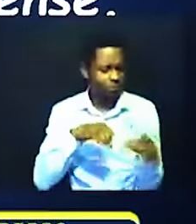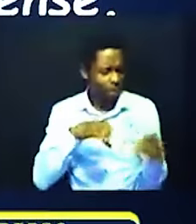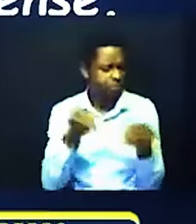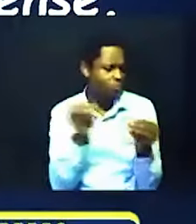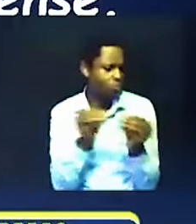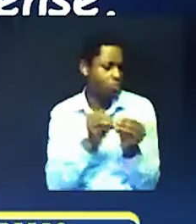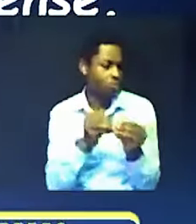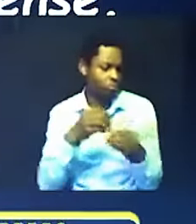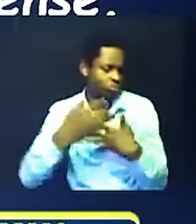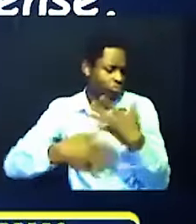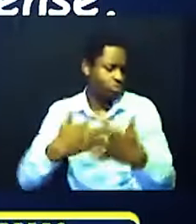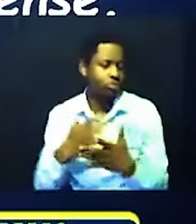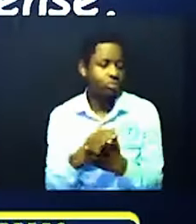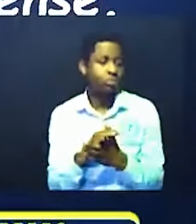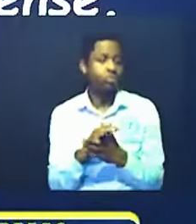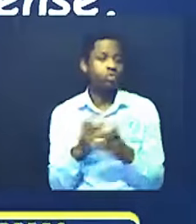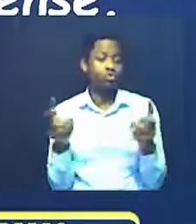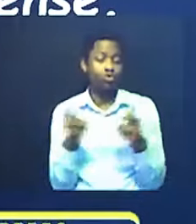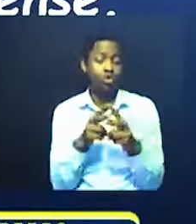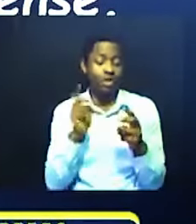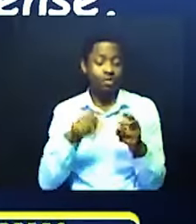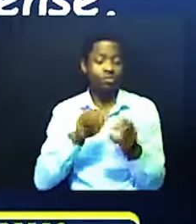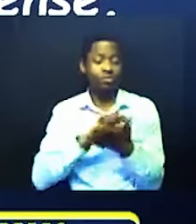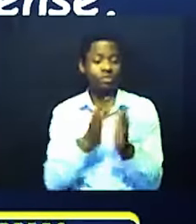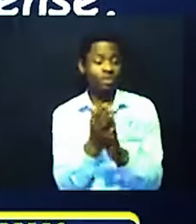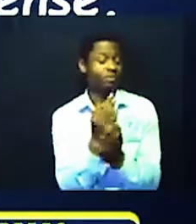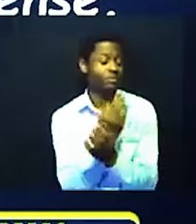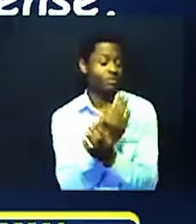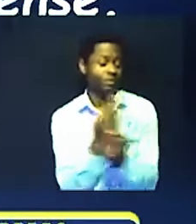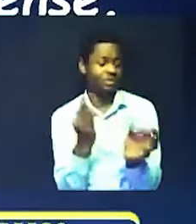enough to insulate you from